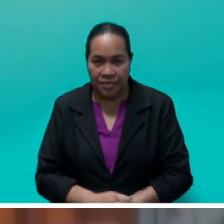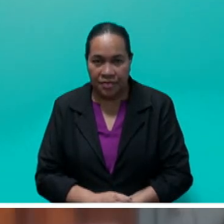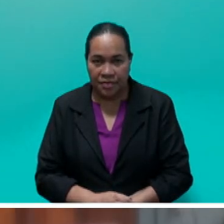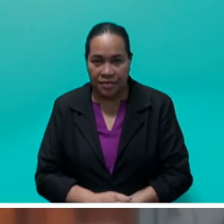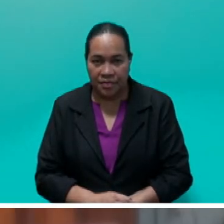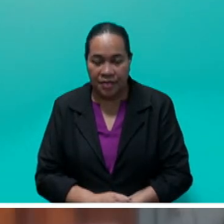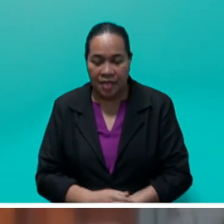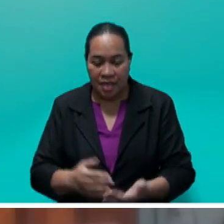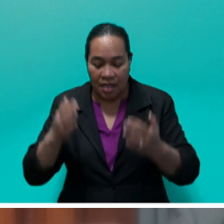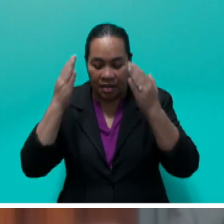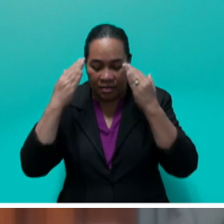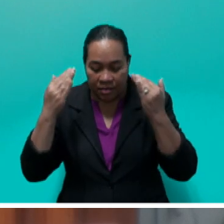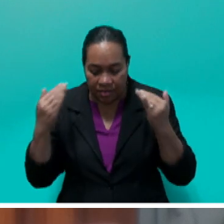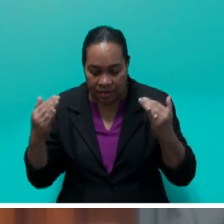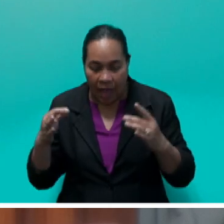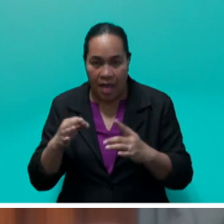Honorable Prime Minister,